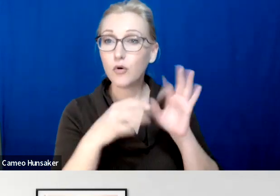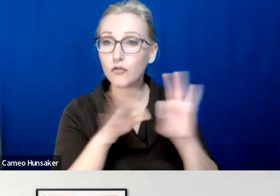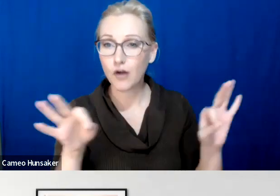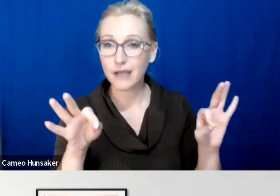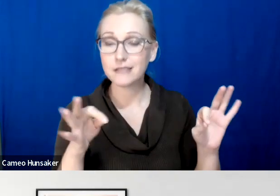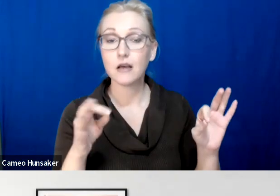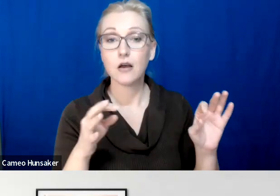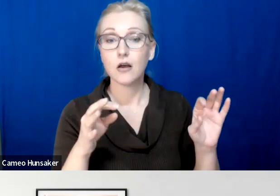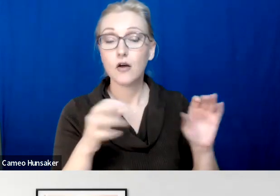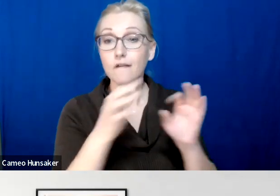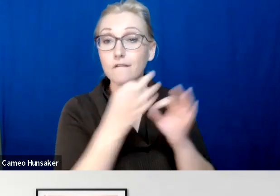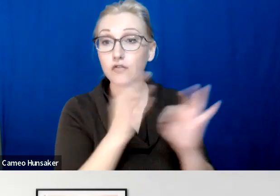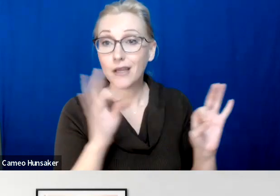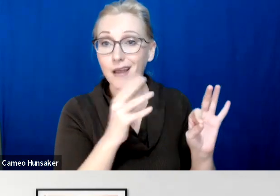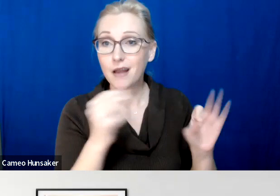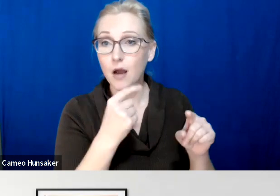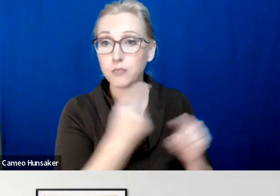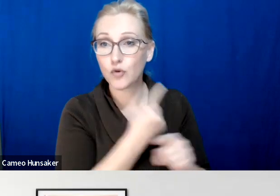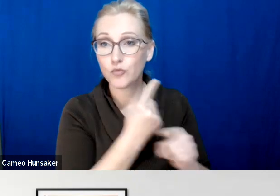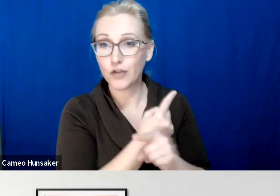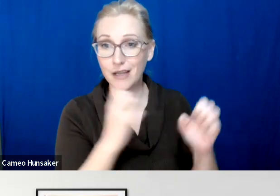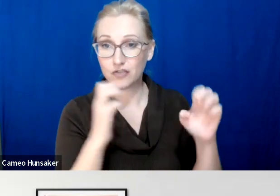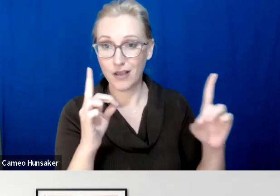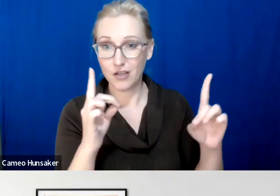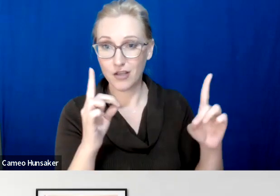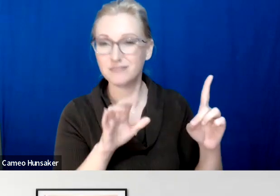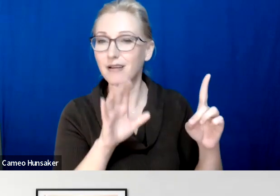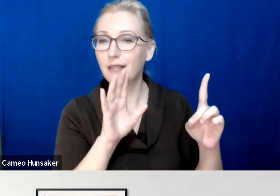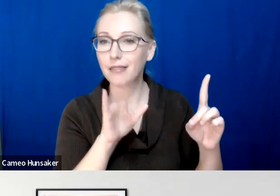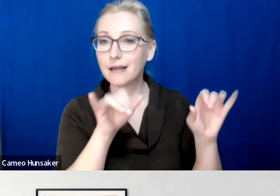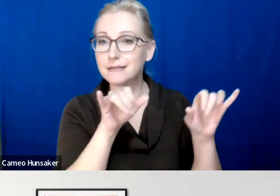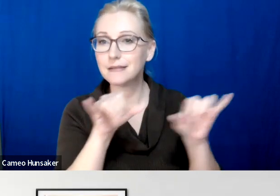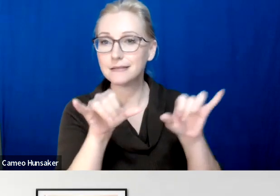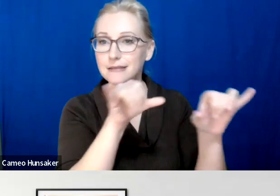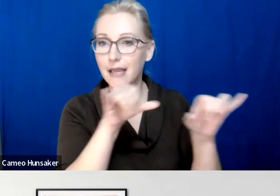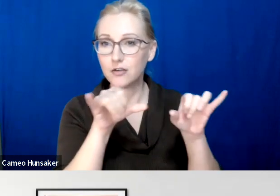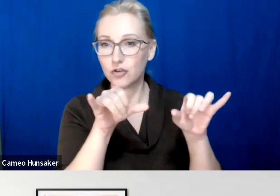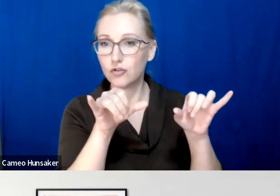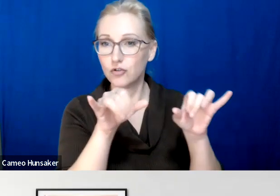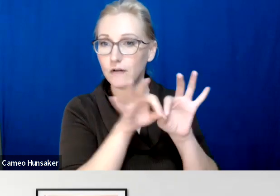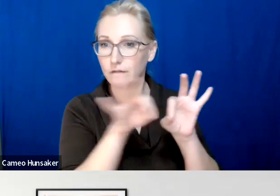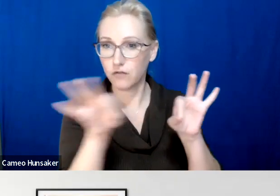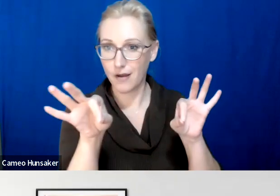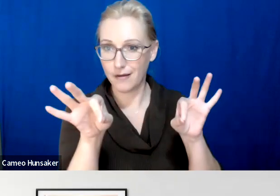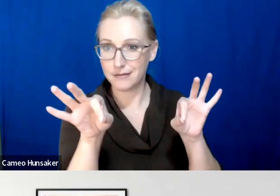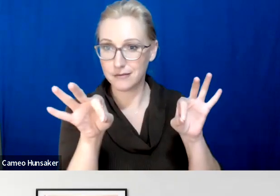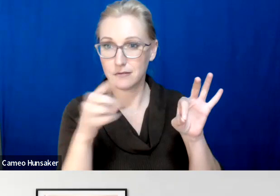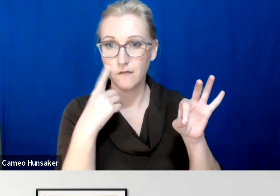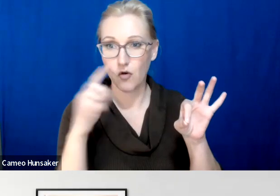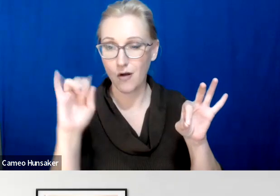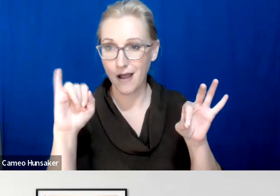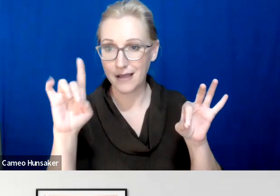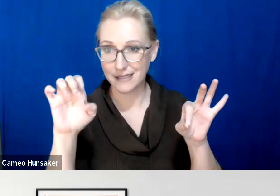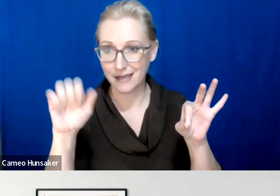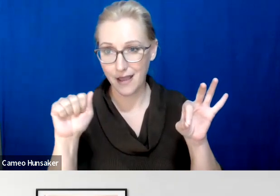essentially that phrase is a standard under IDEA that is not well defined, but it's